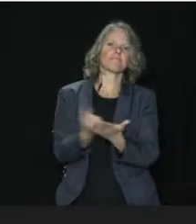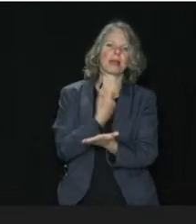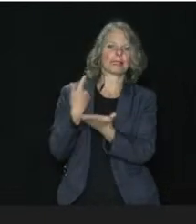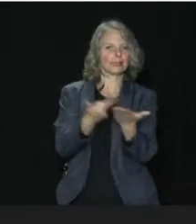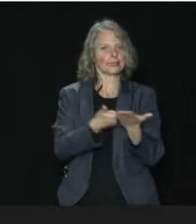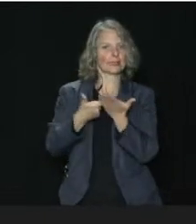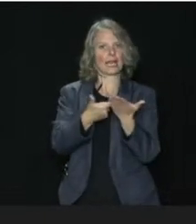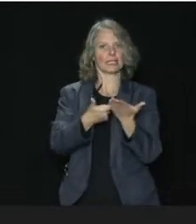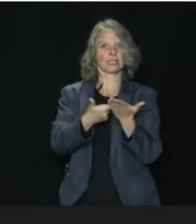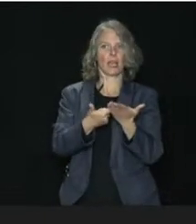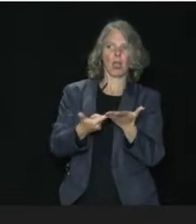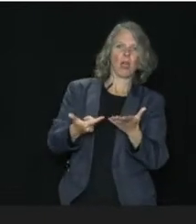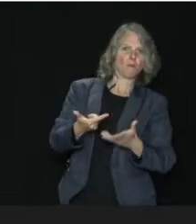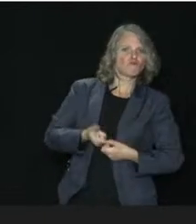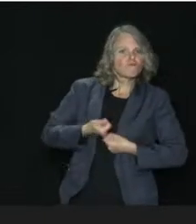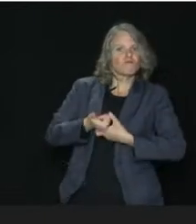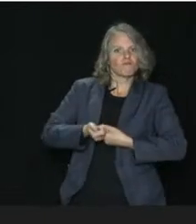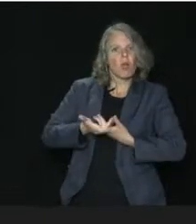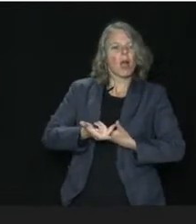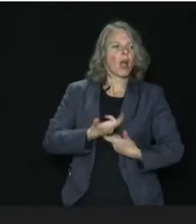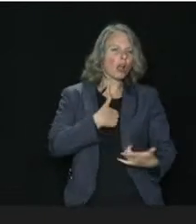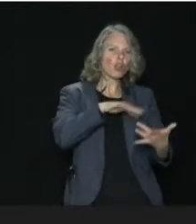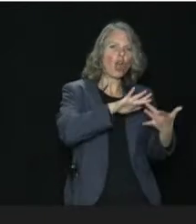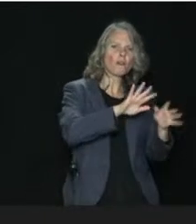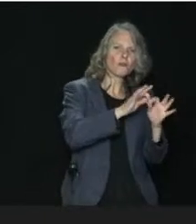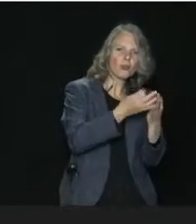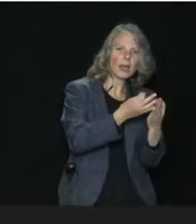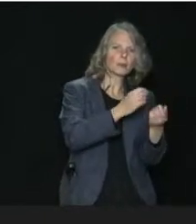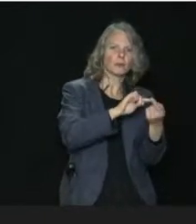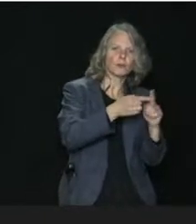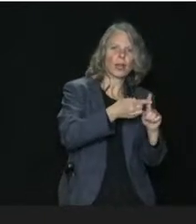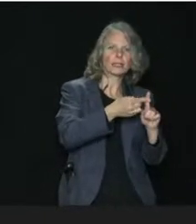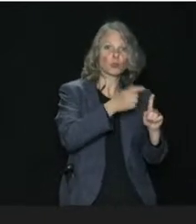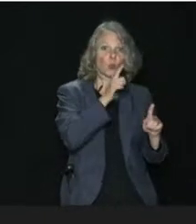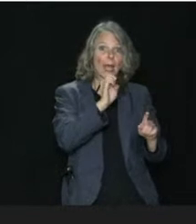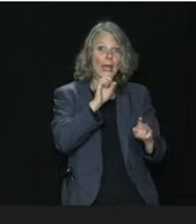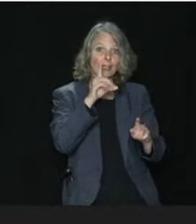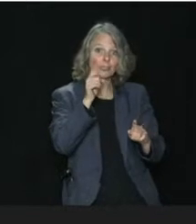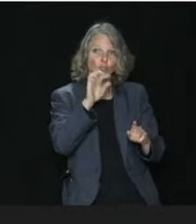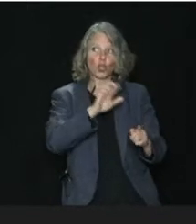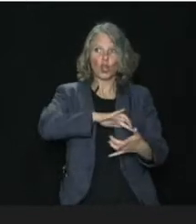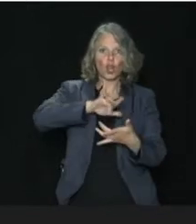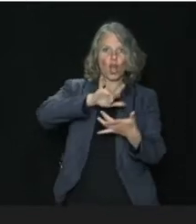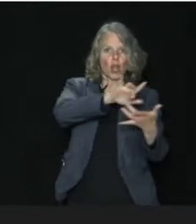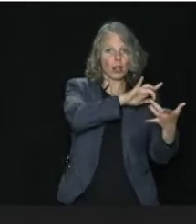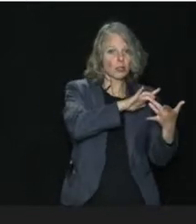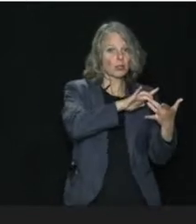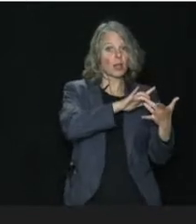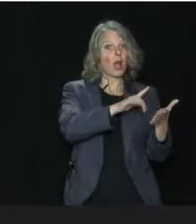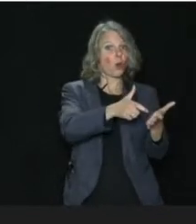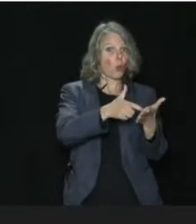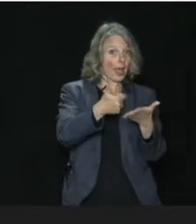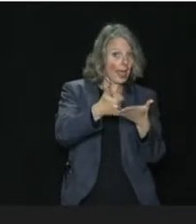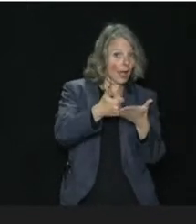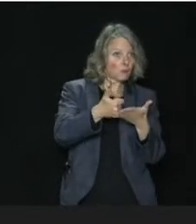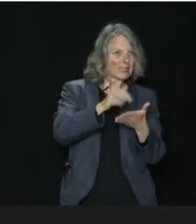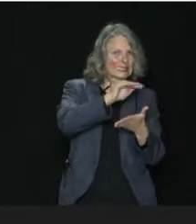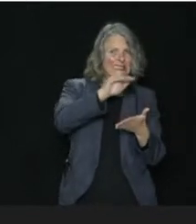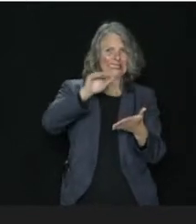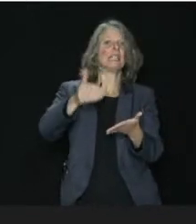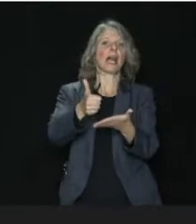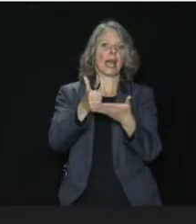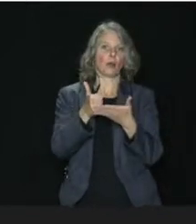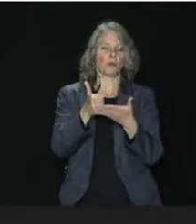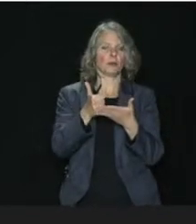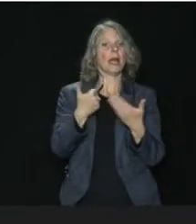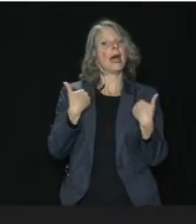about it. Speak out about how you're feeling. Reach out to friends, families, and elders. And if you need help, there are people to support you. The Hope for Wellness line is there